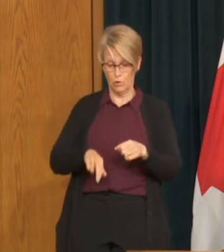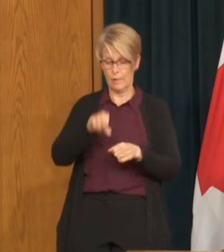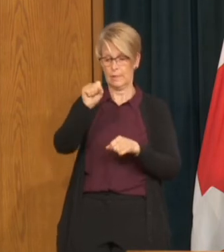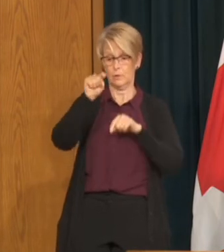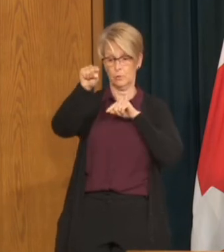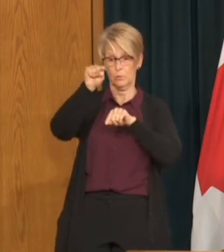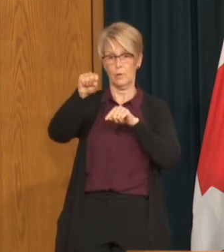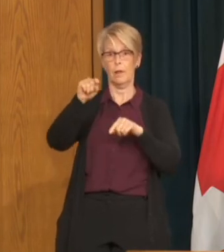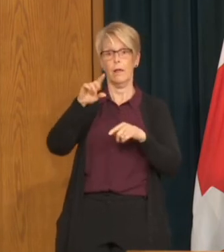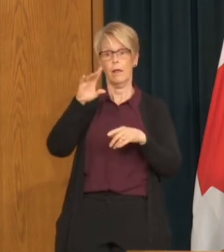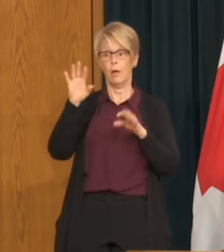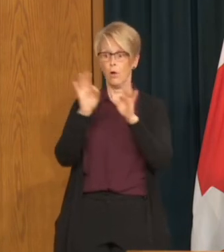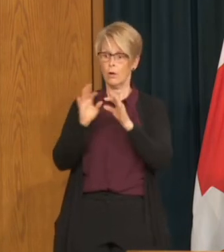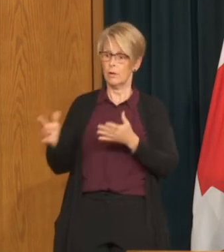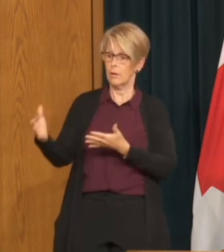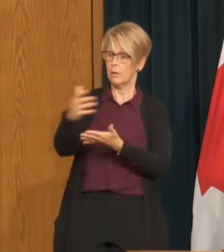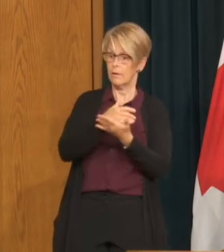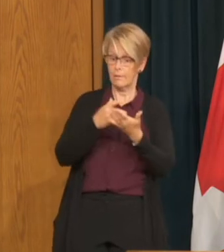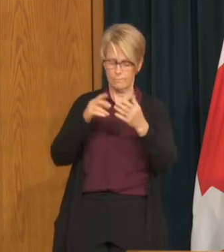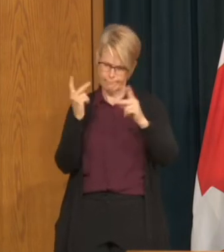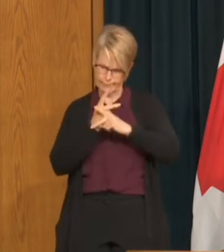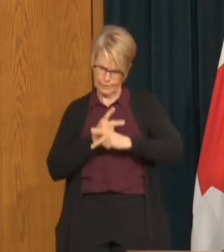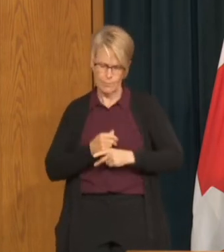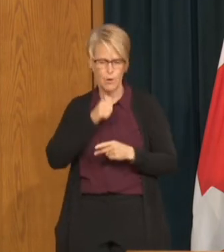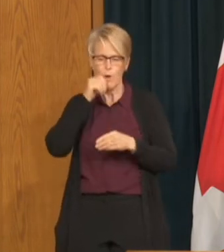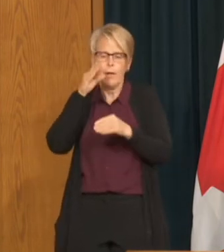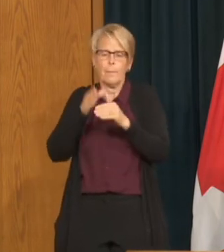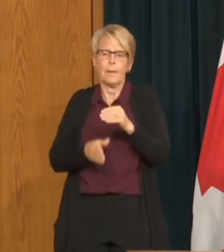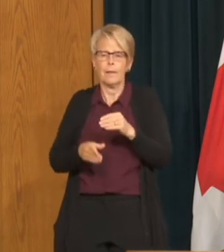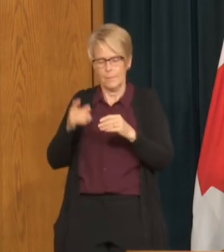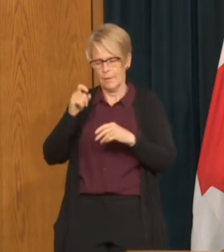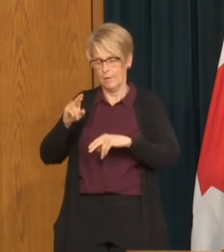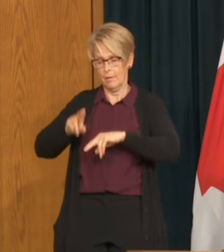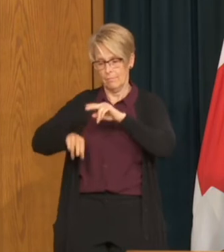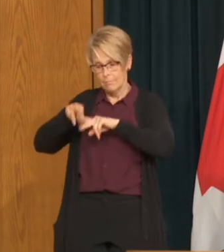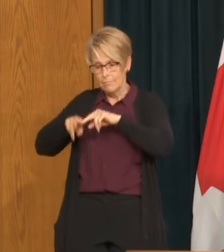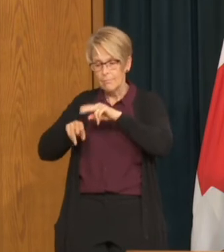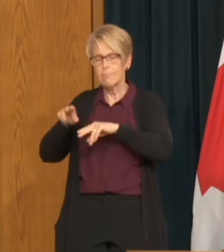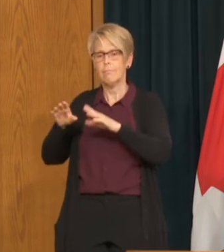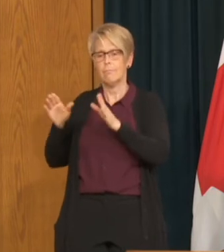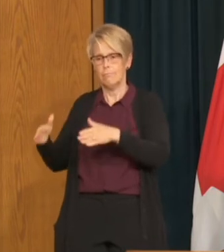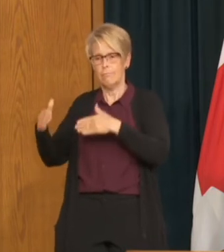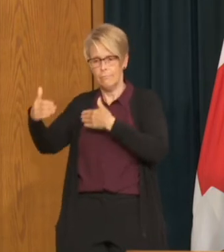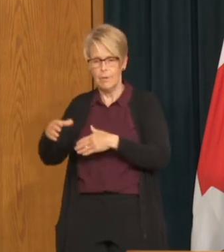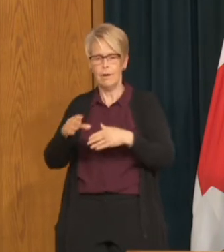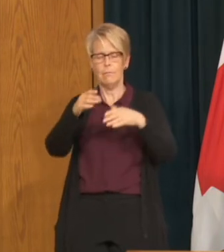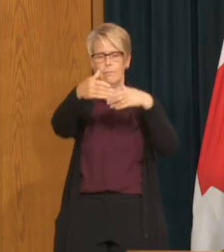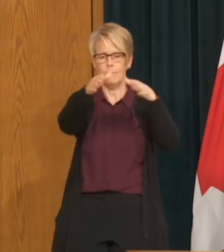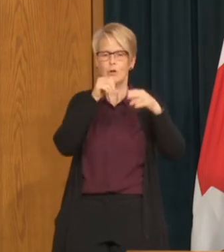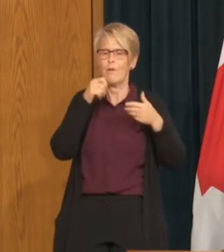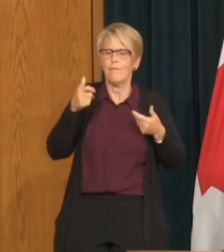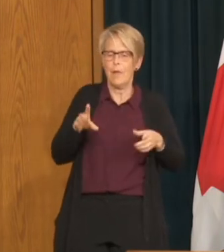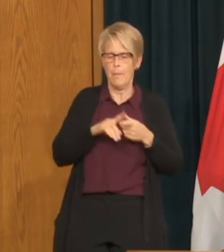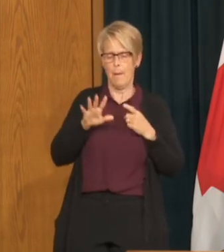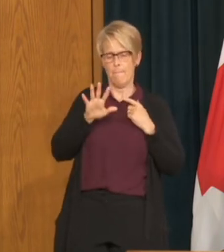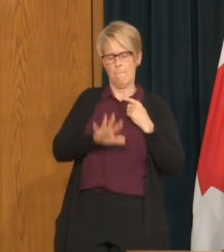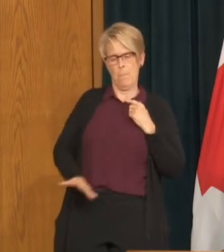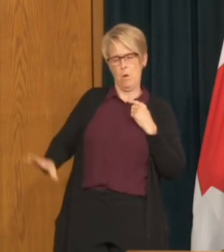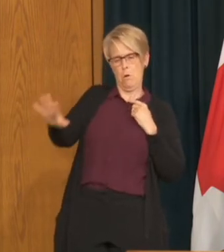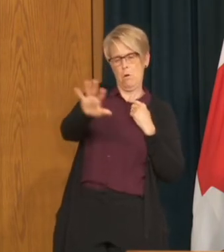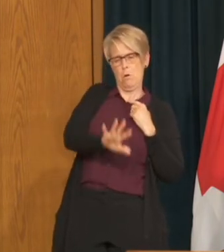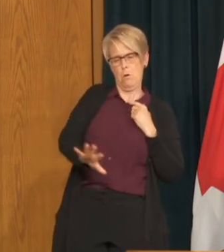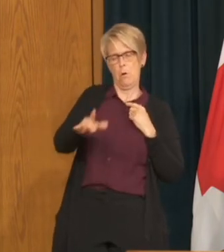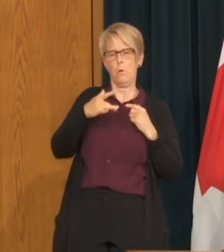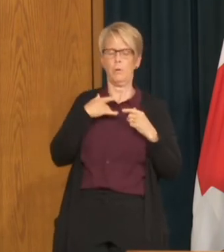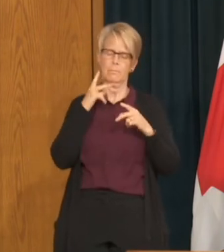final cost in because we're not done the completed, but either the construction or the setup. But from a ballpark perspective, right